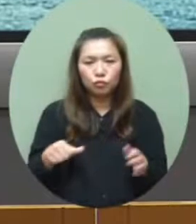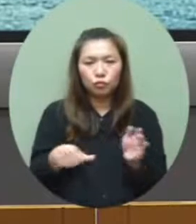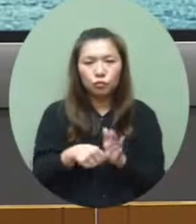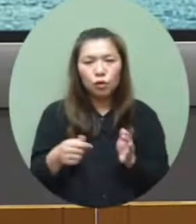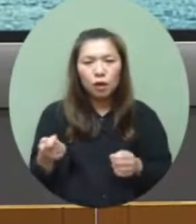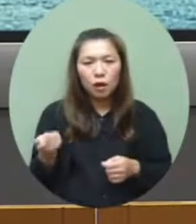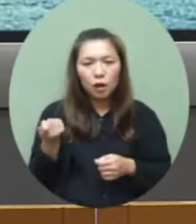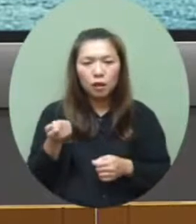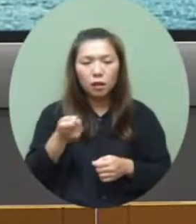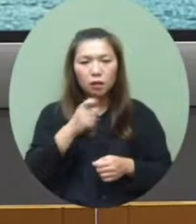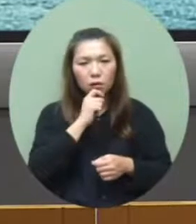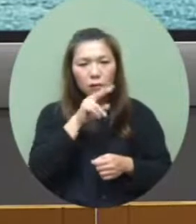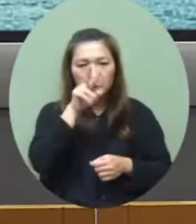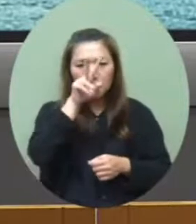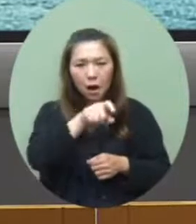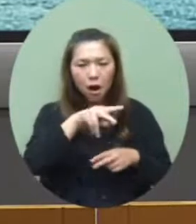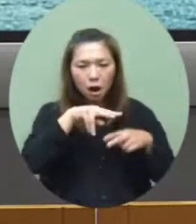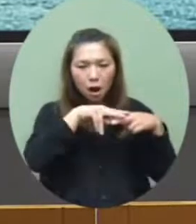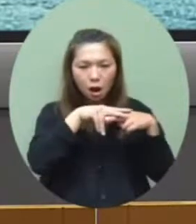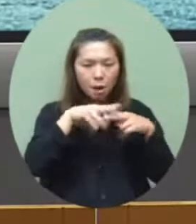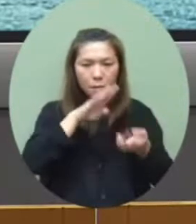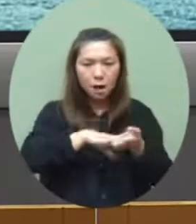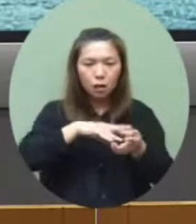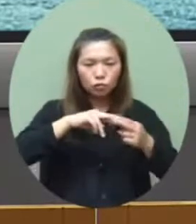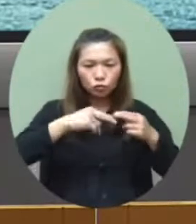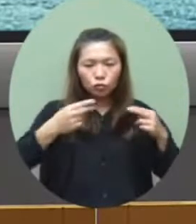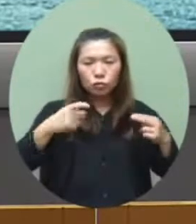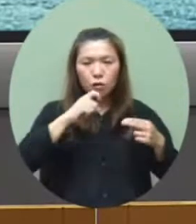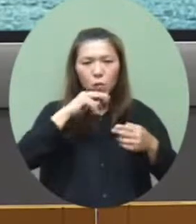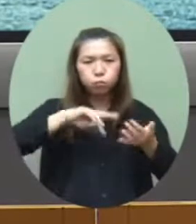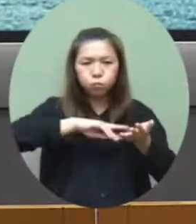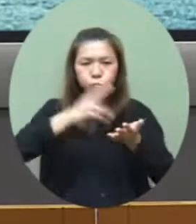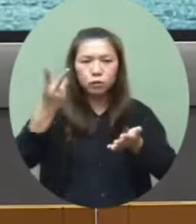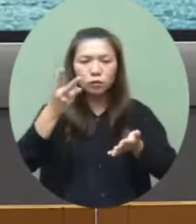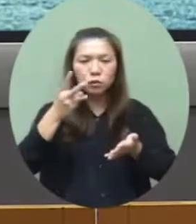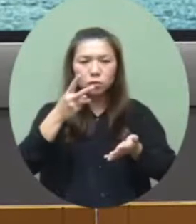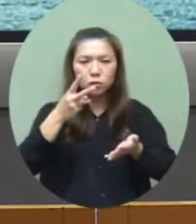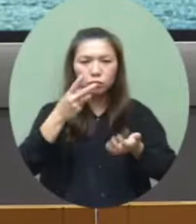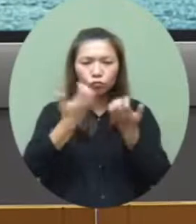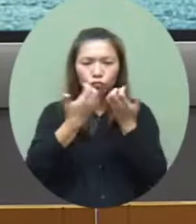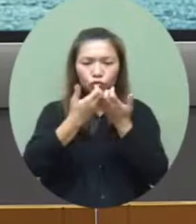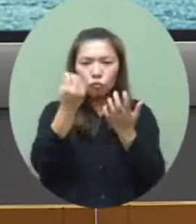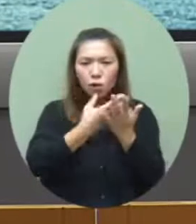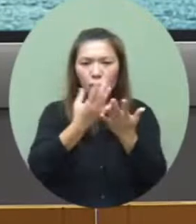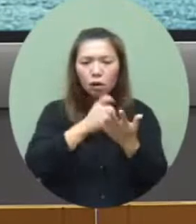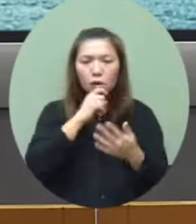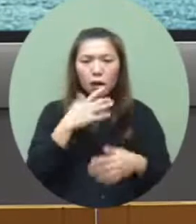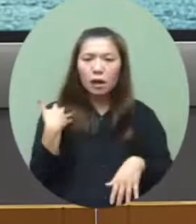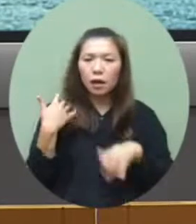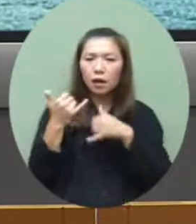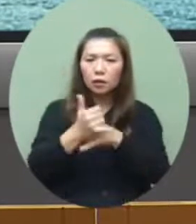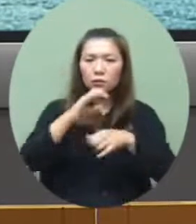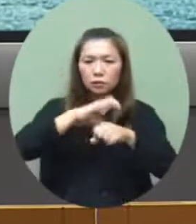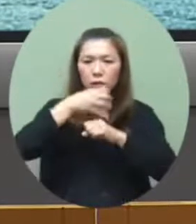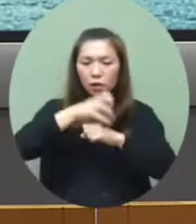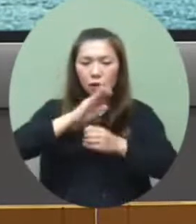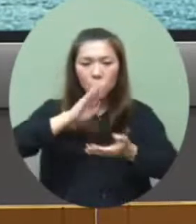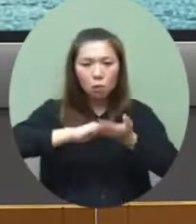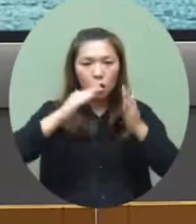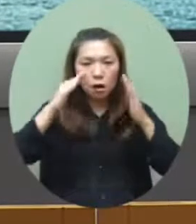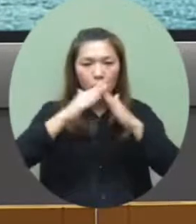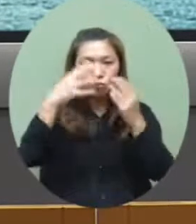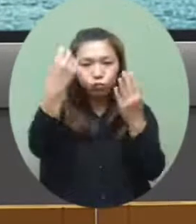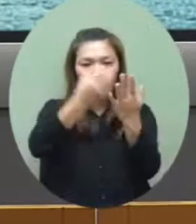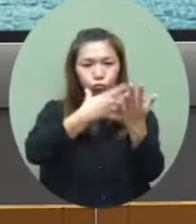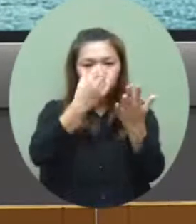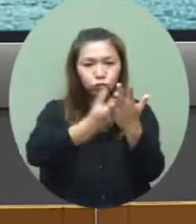the literature from World Health Organization, these subvariants may be